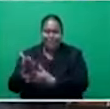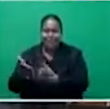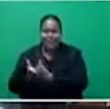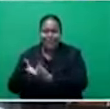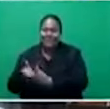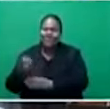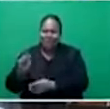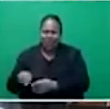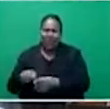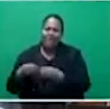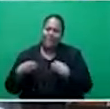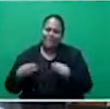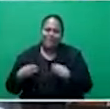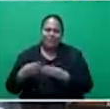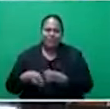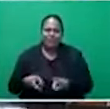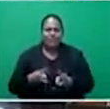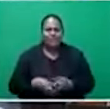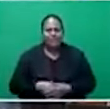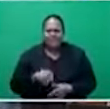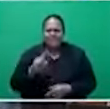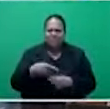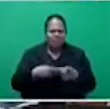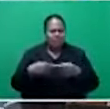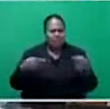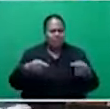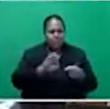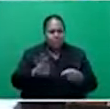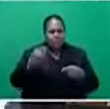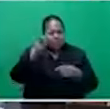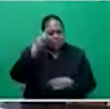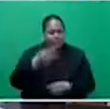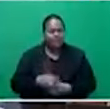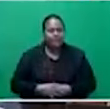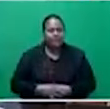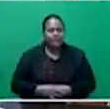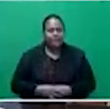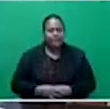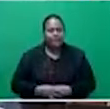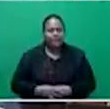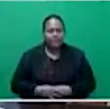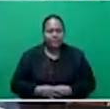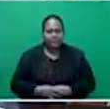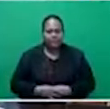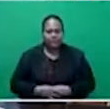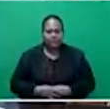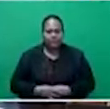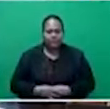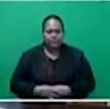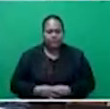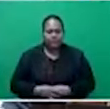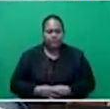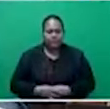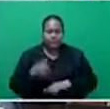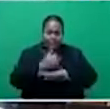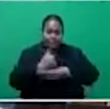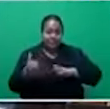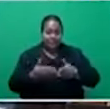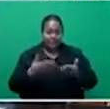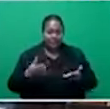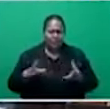money. They don't understand it, sir. Mr. Speaker, sir, government, as a result of that, is now receiving 3 times more the dividend it